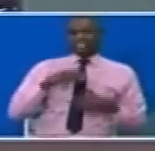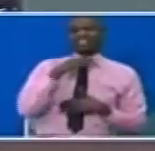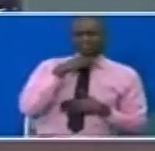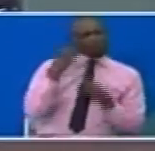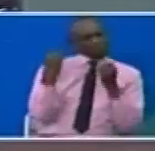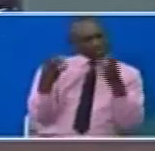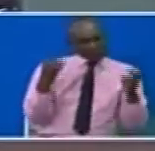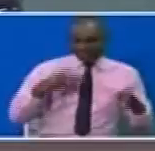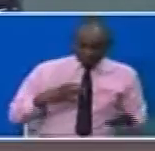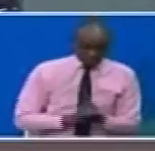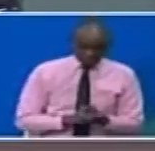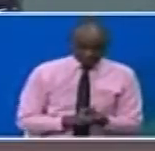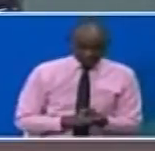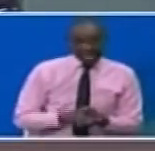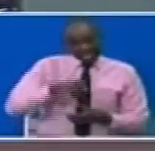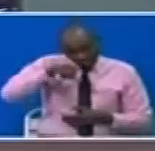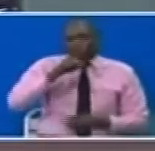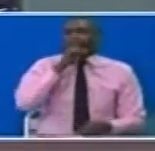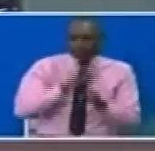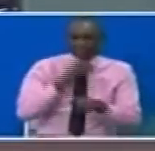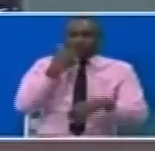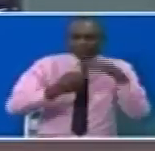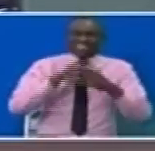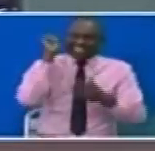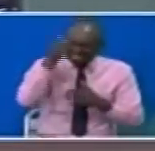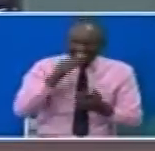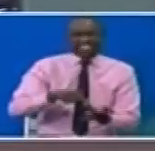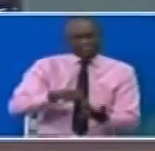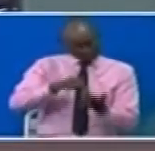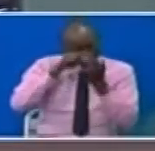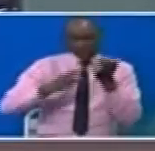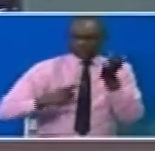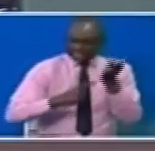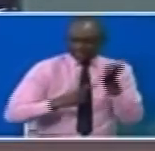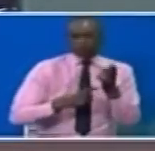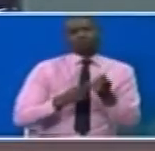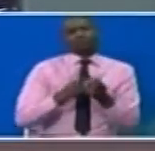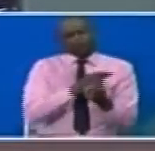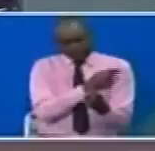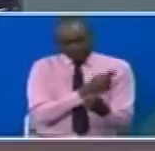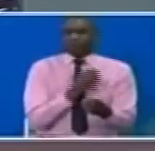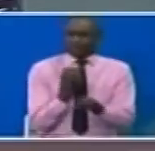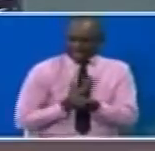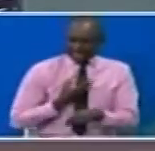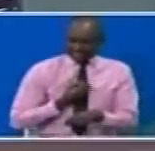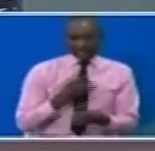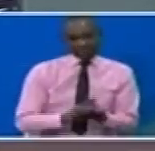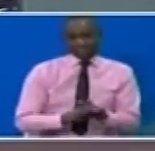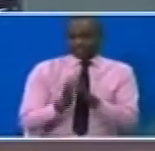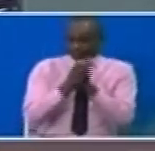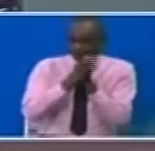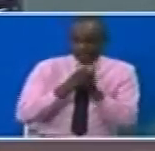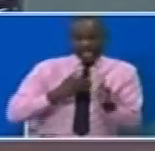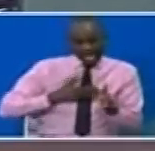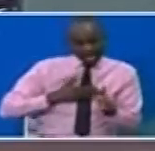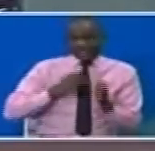for many people. Modi has promised to build Kenya a specialized cancer treatment center. Here's our reporter Murimi Mwangi with